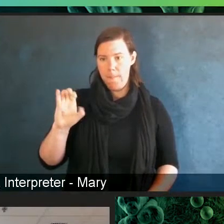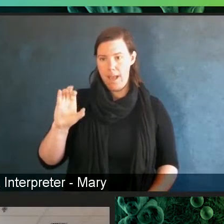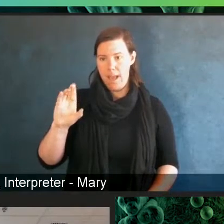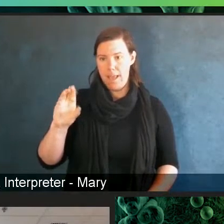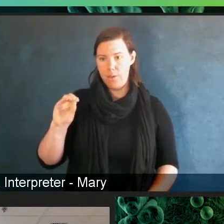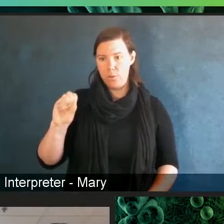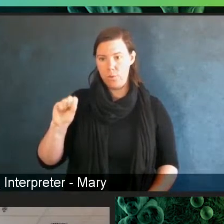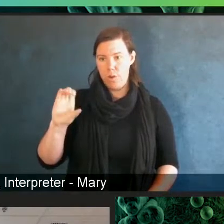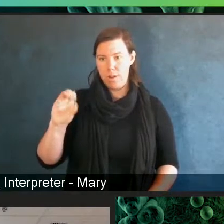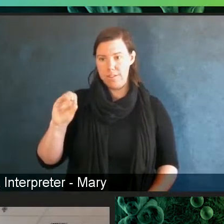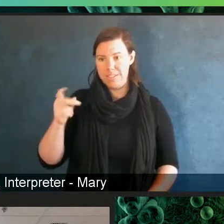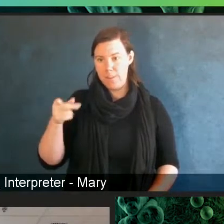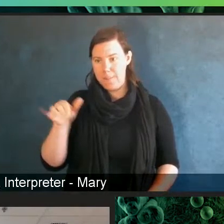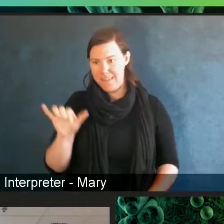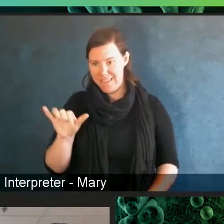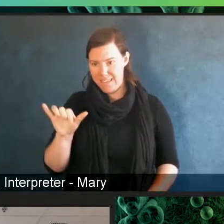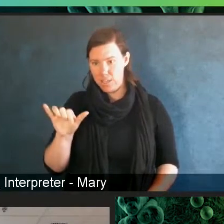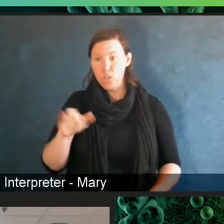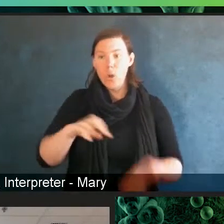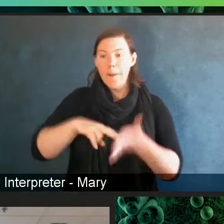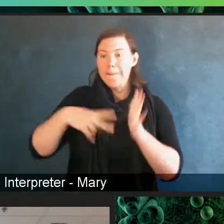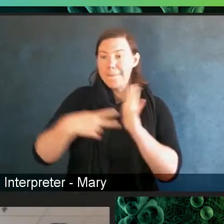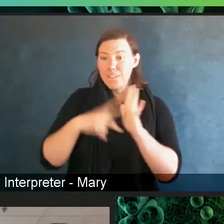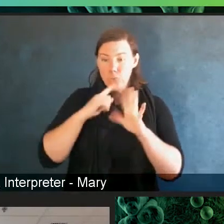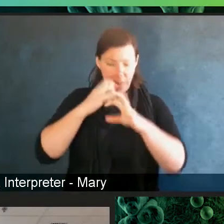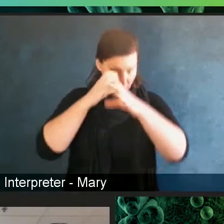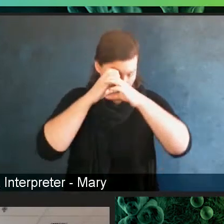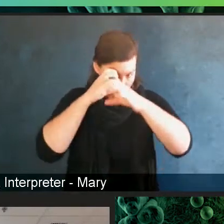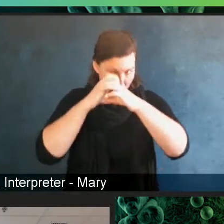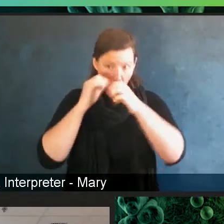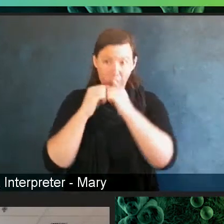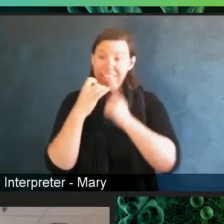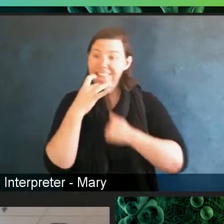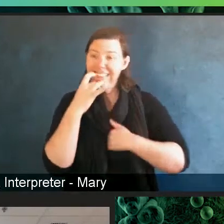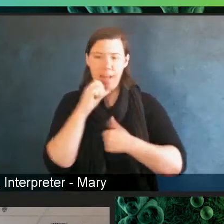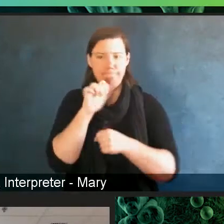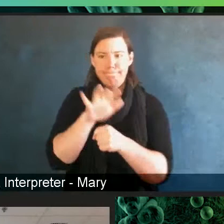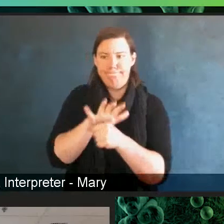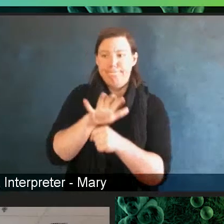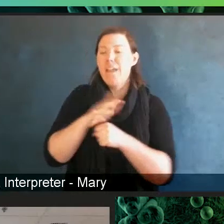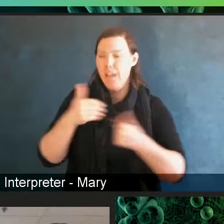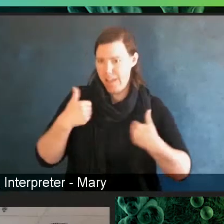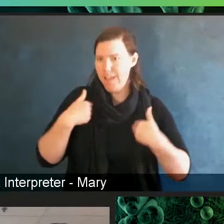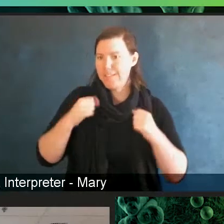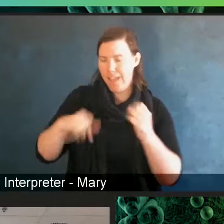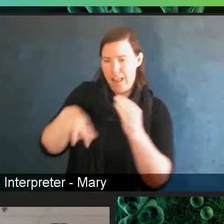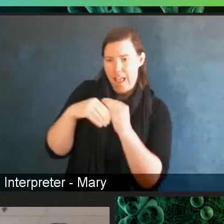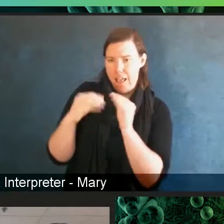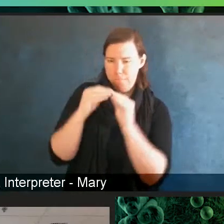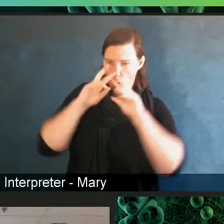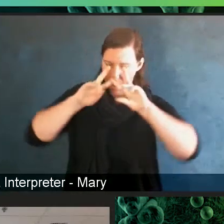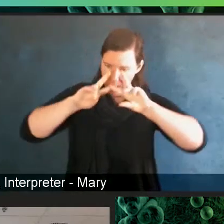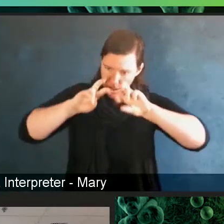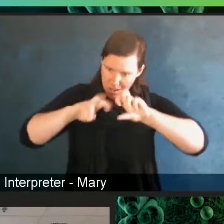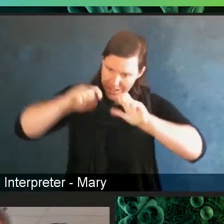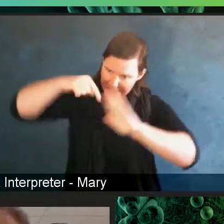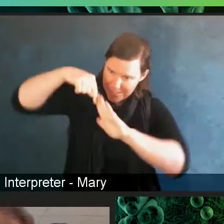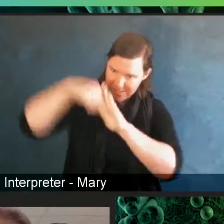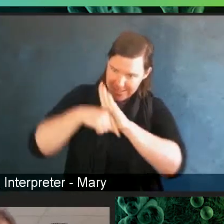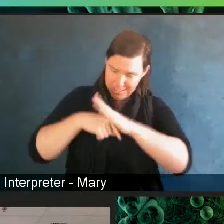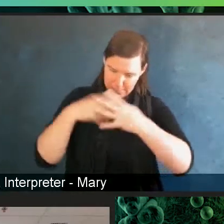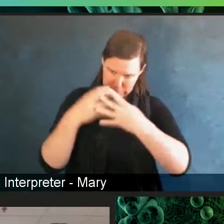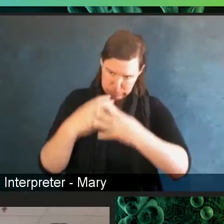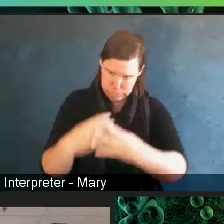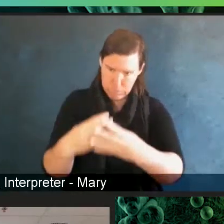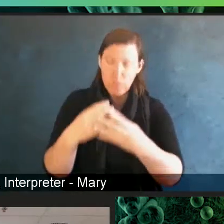a more conventional light microscope, such as viruses, DNA complexes, or individual proteins. And the way it